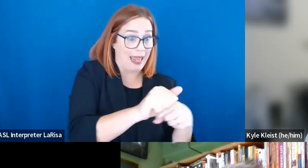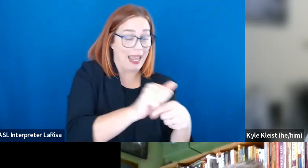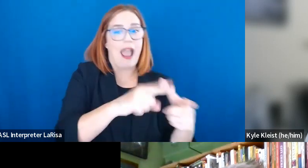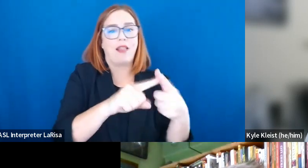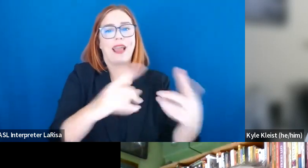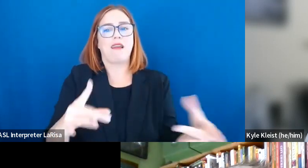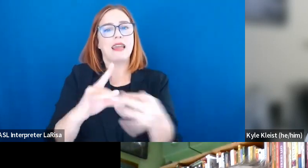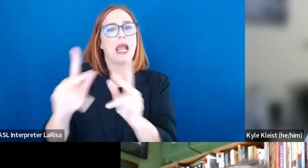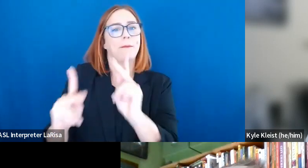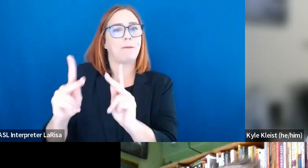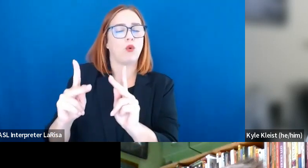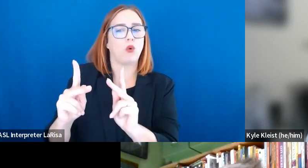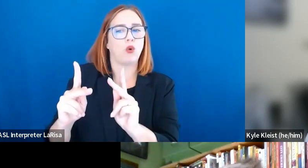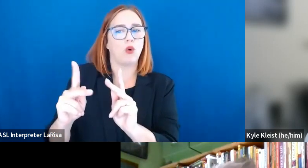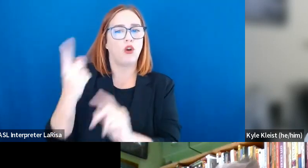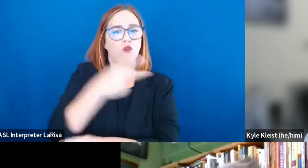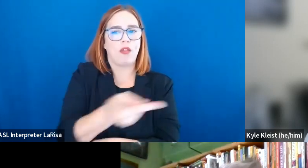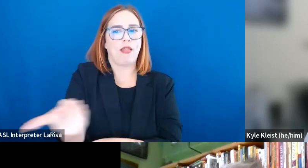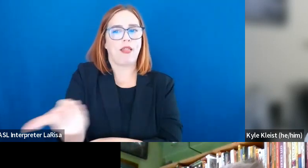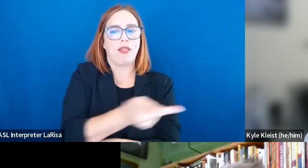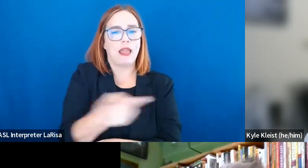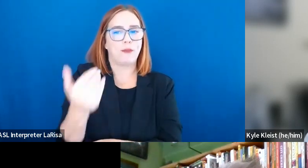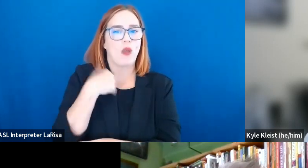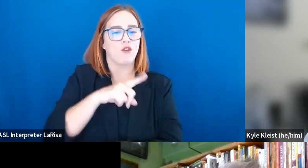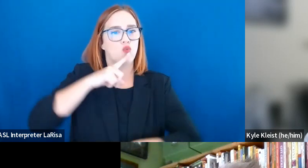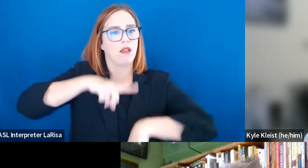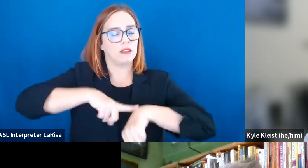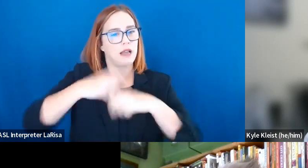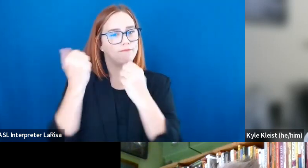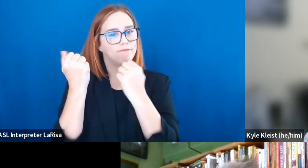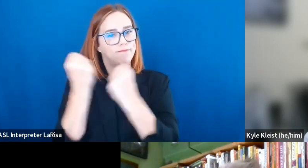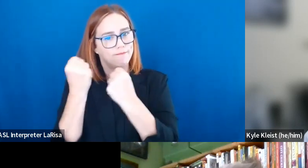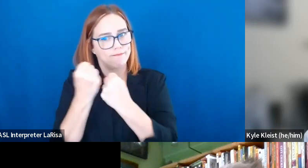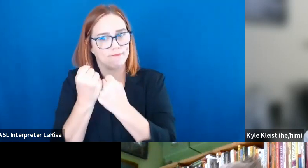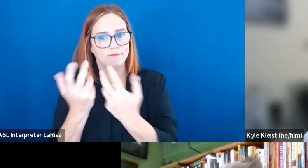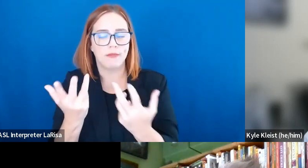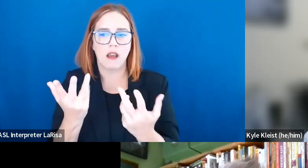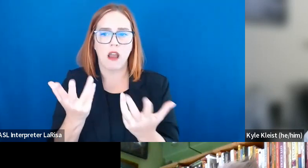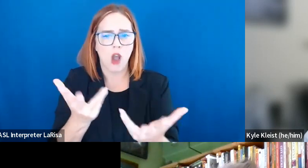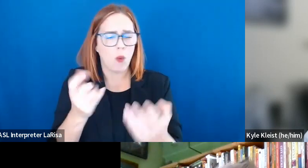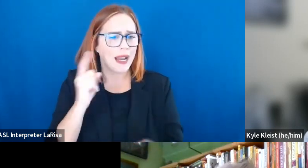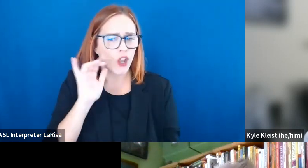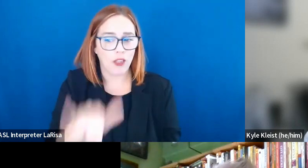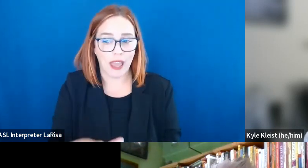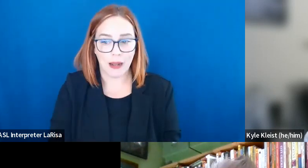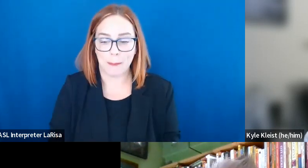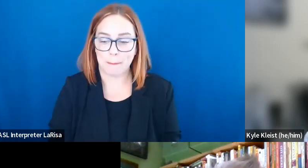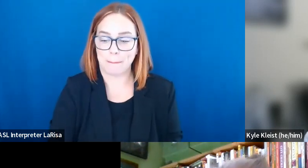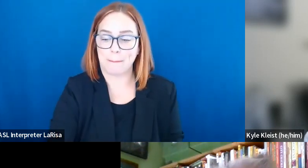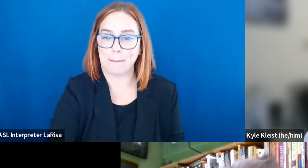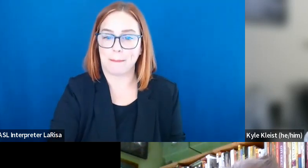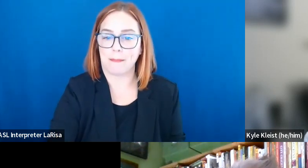and making that have sense in real time? Love to hear that. I bet lots of other people would be interested in that one